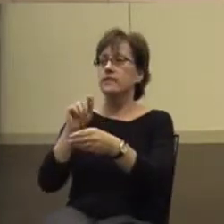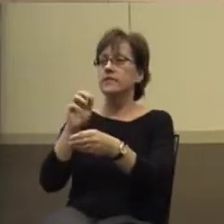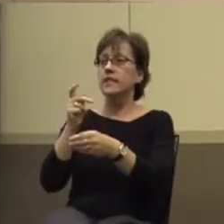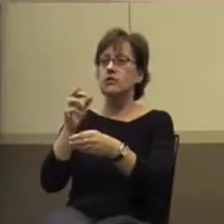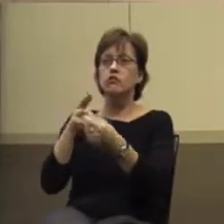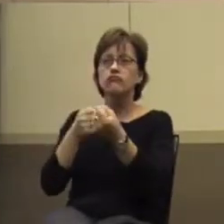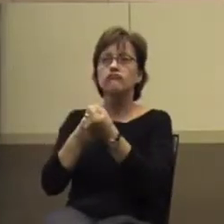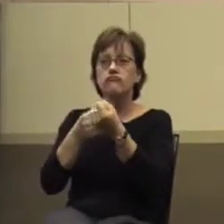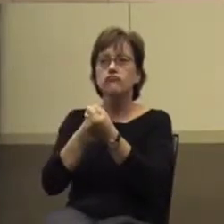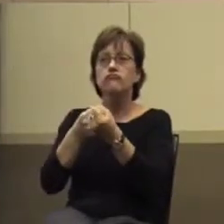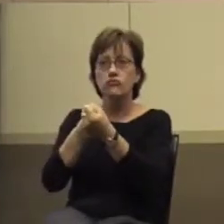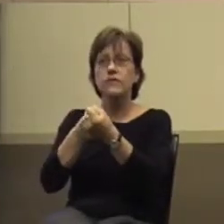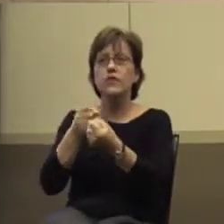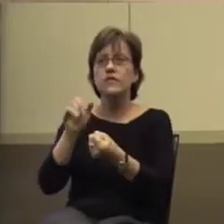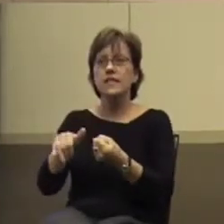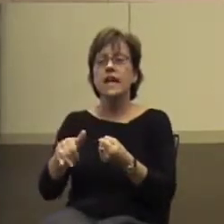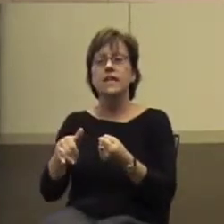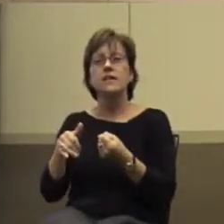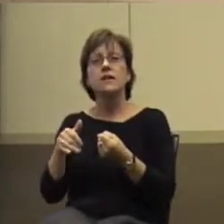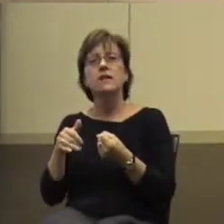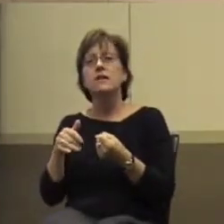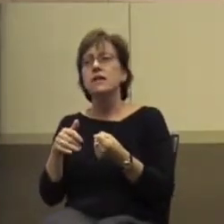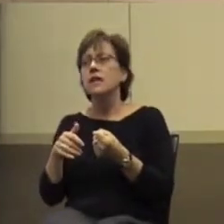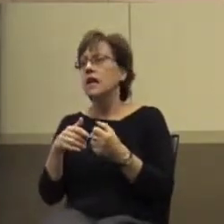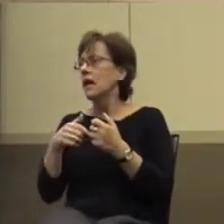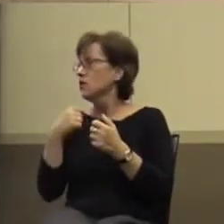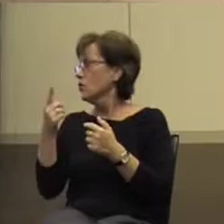Like I've told most of the groups here that